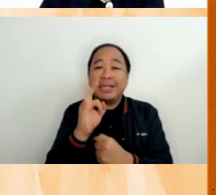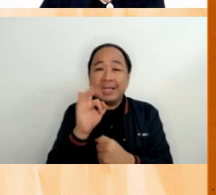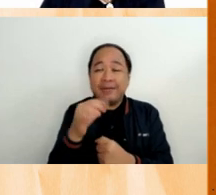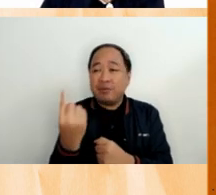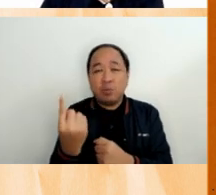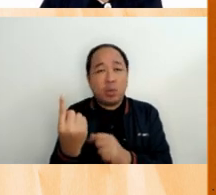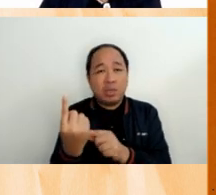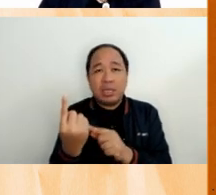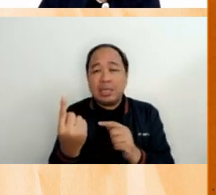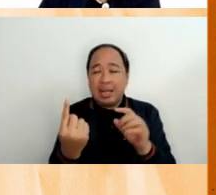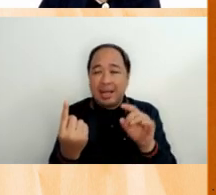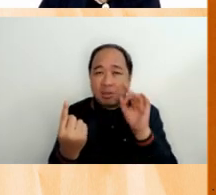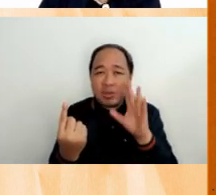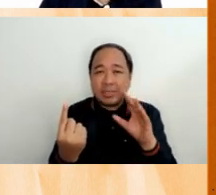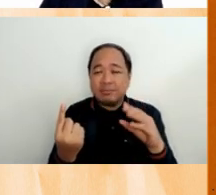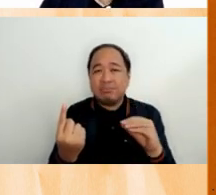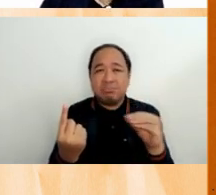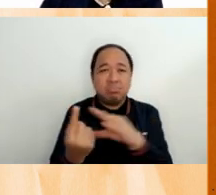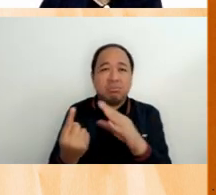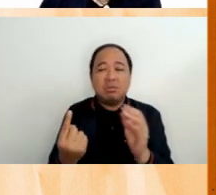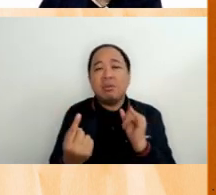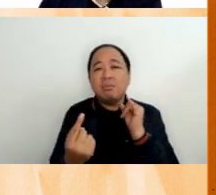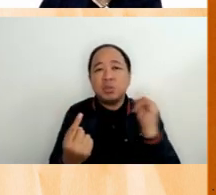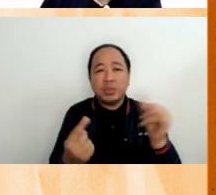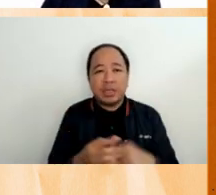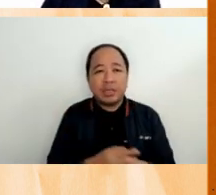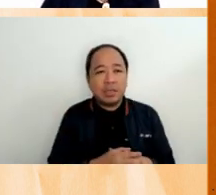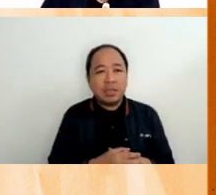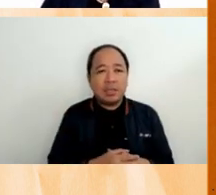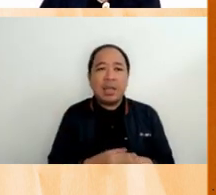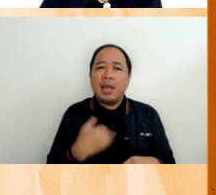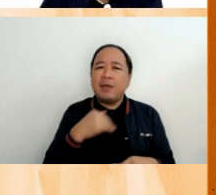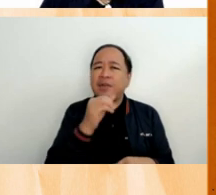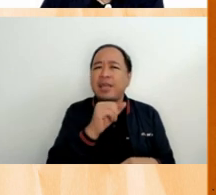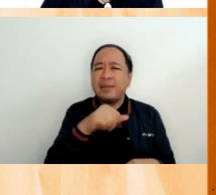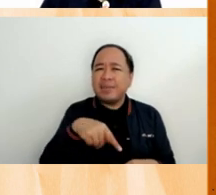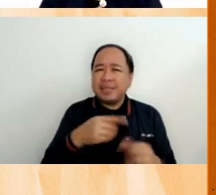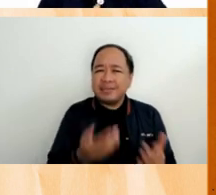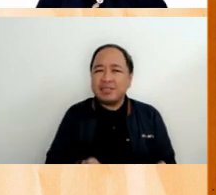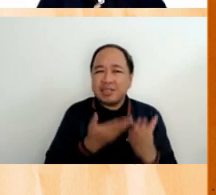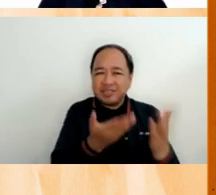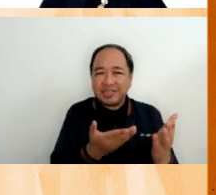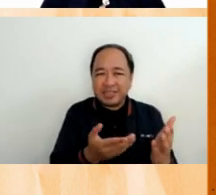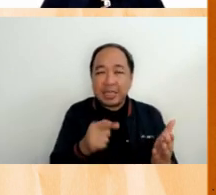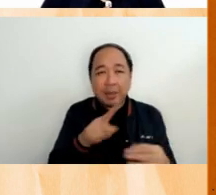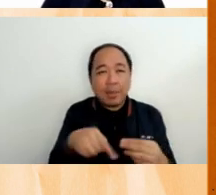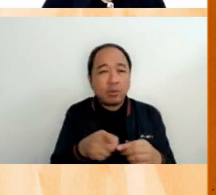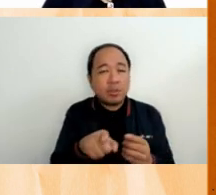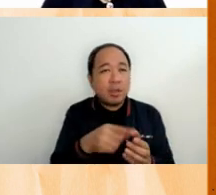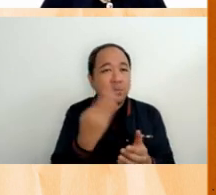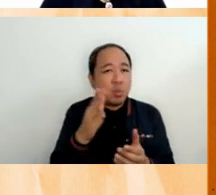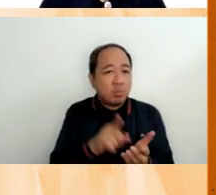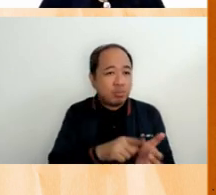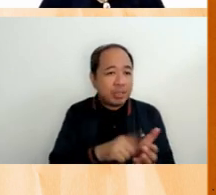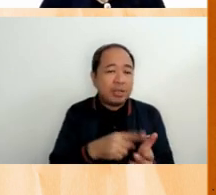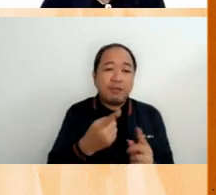in relating to how in relation to how we support our students who are struggling with mental health issues.